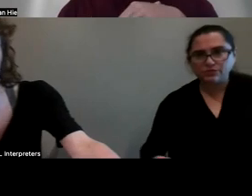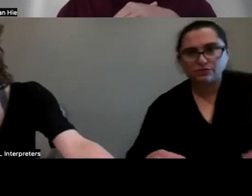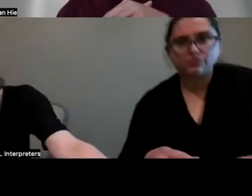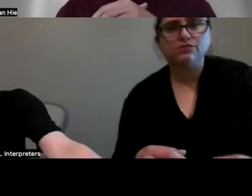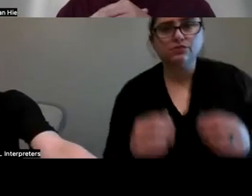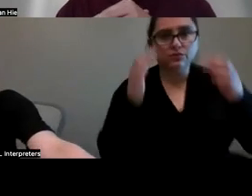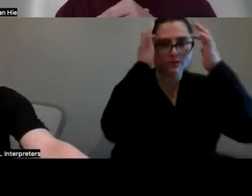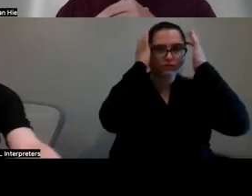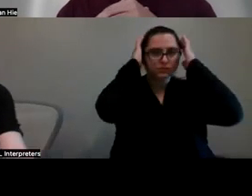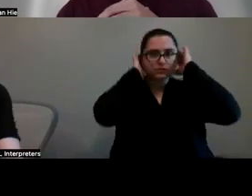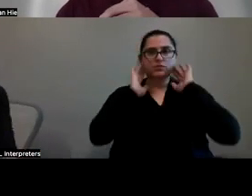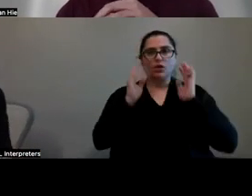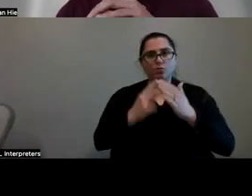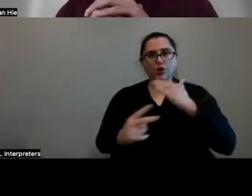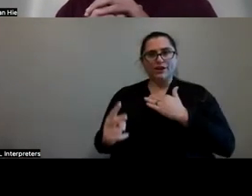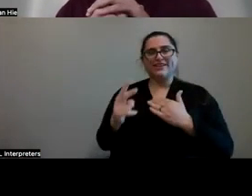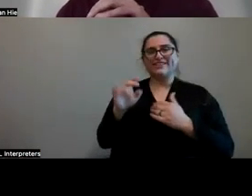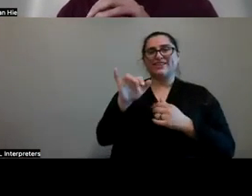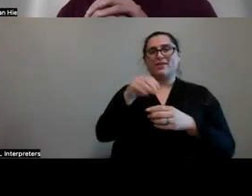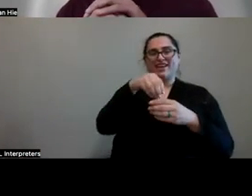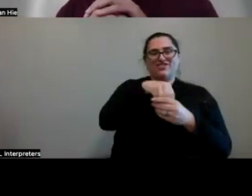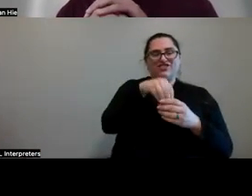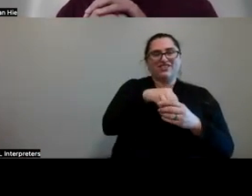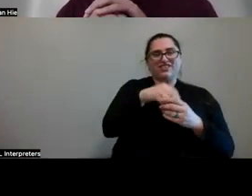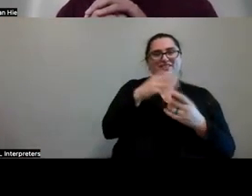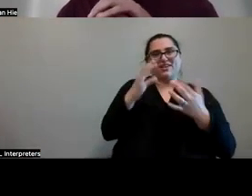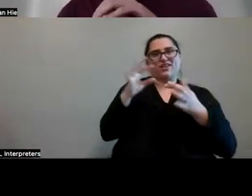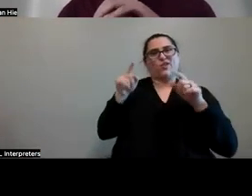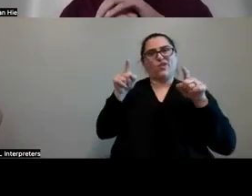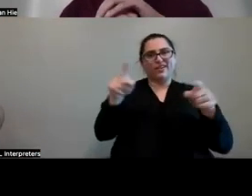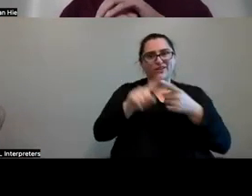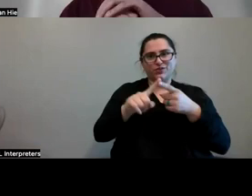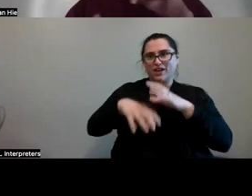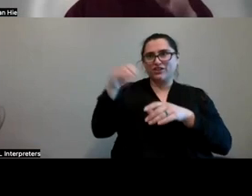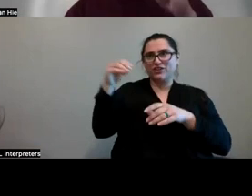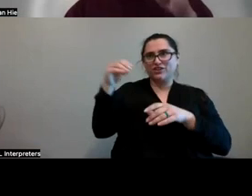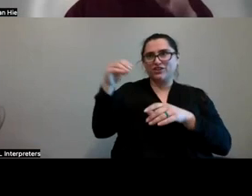somewhat correlated to extrinsic fitness, which seems like a limitation for